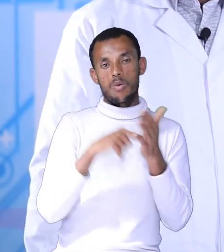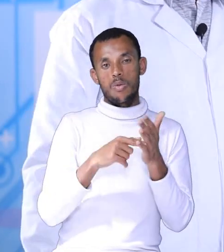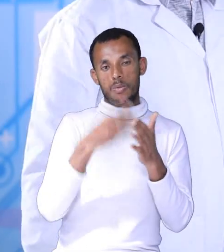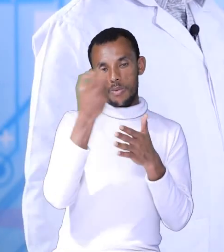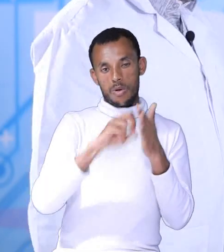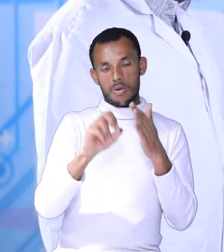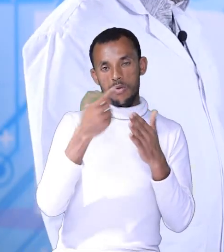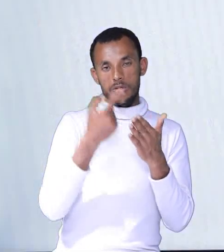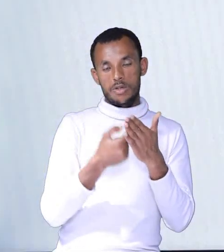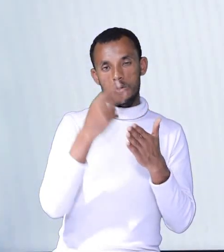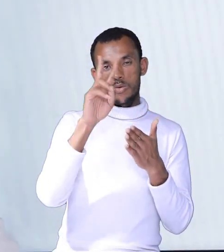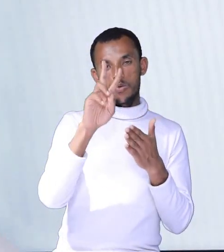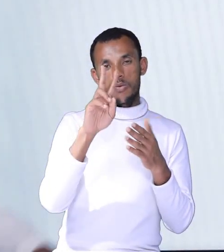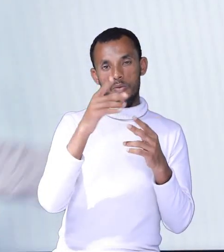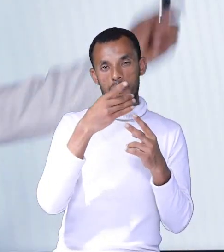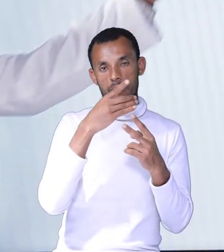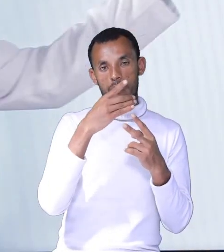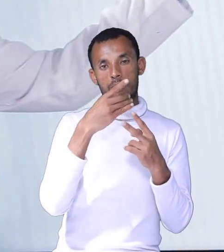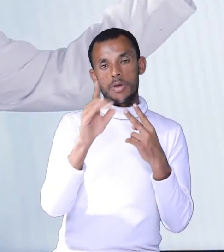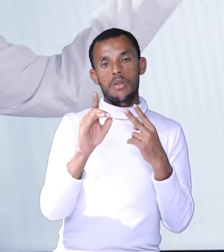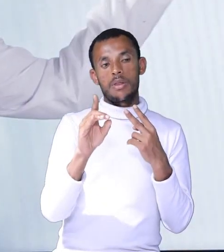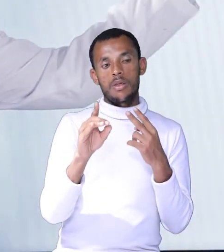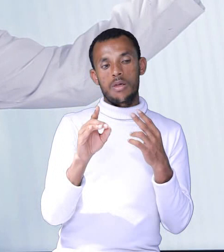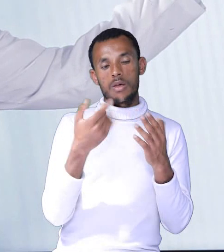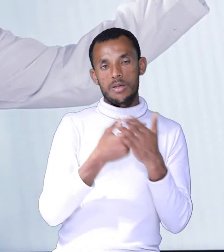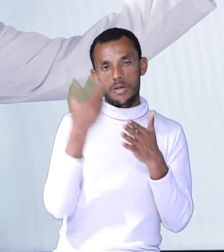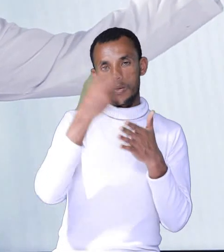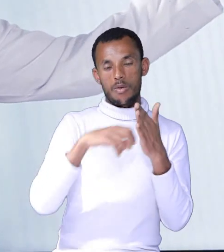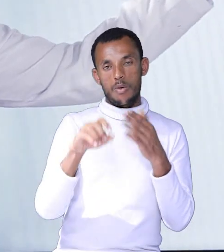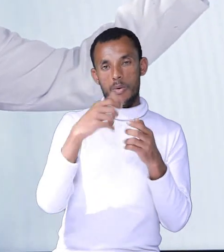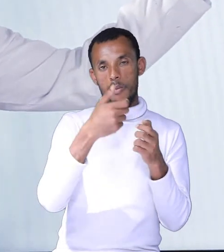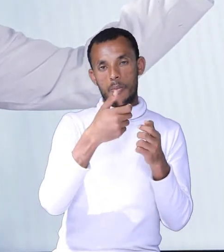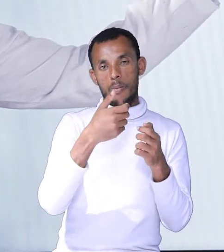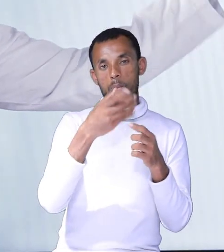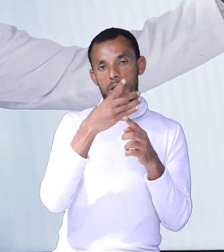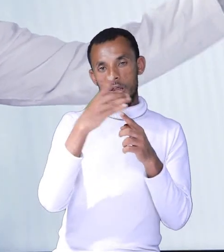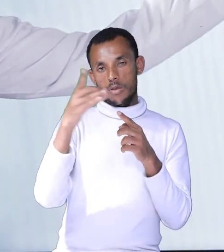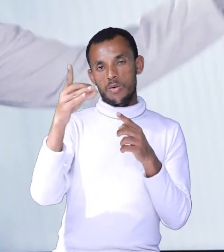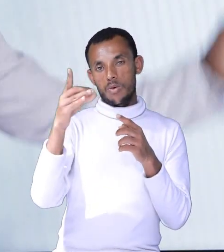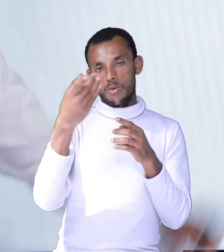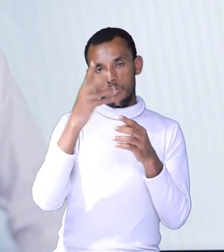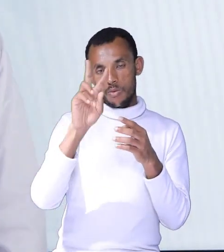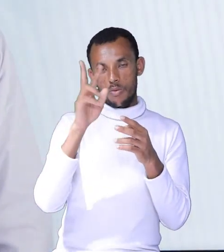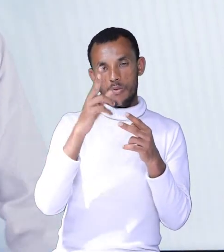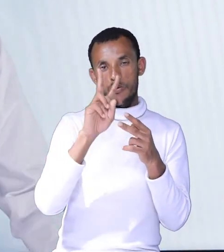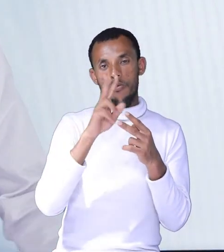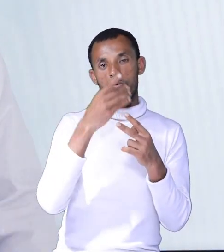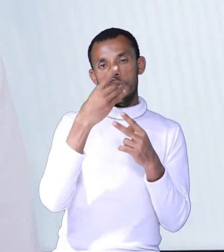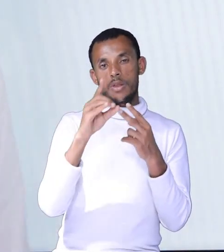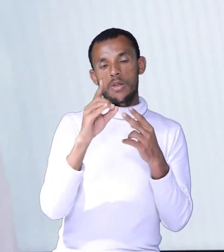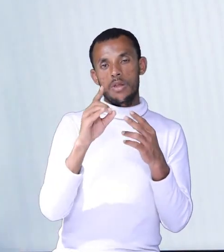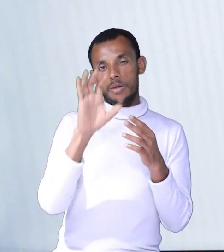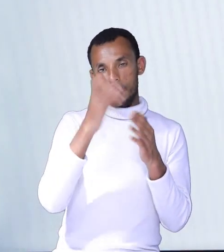these two vectors is defined as it is the product of the magnitude of the two vectors times cosine